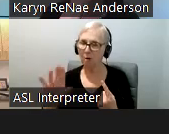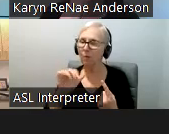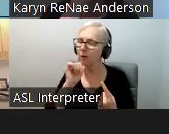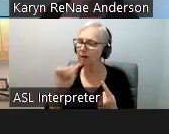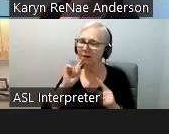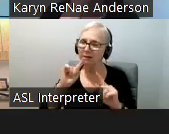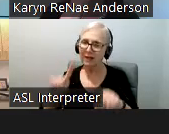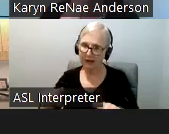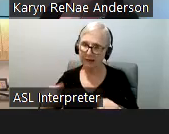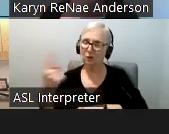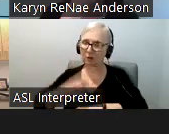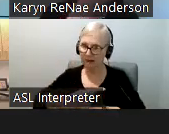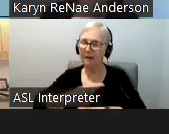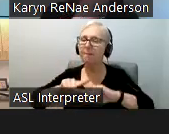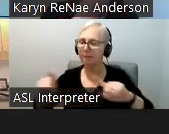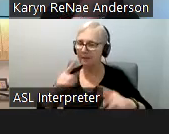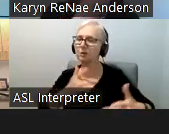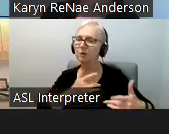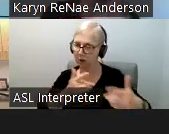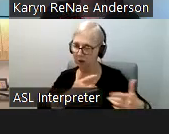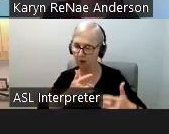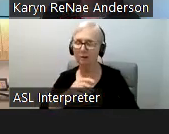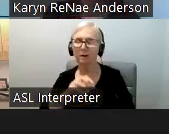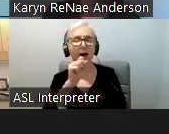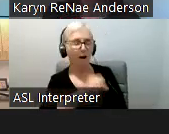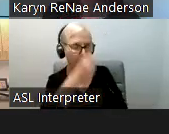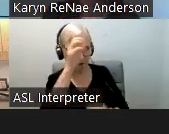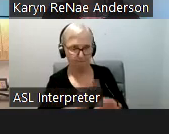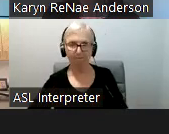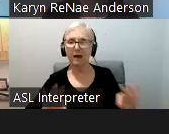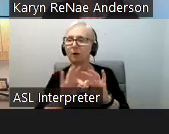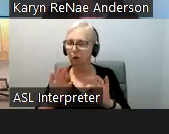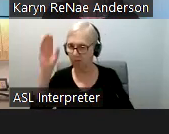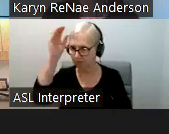but it is a concern of mine. Absolutely, Raquel. I absolutely value that and